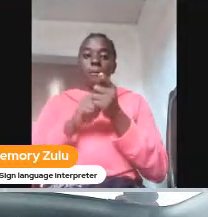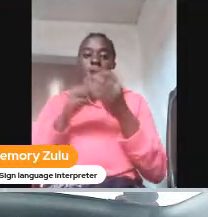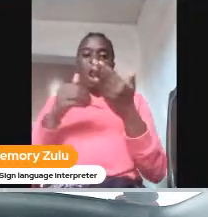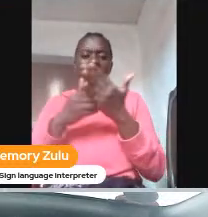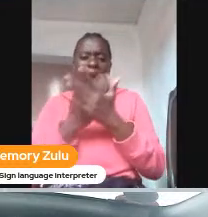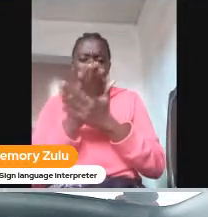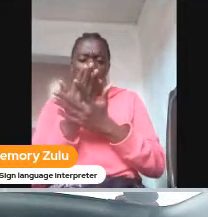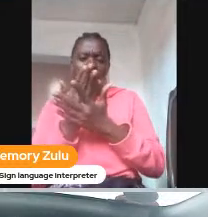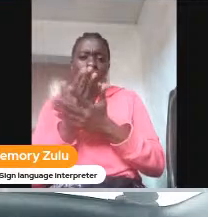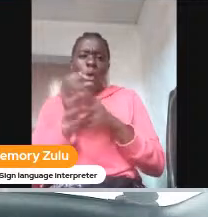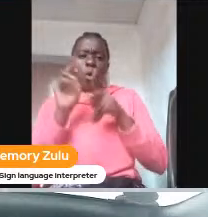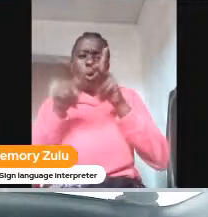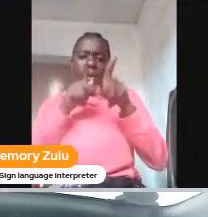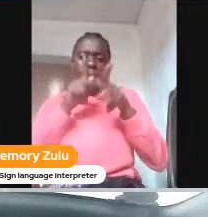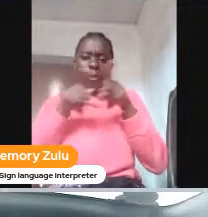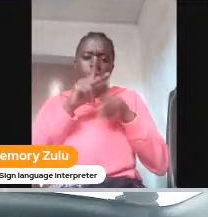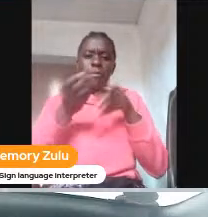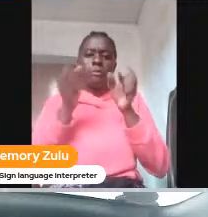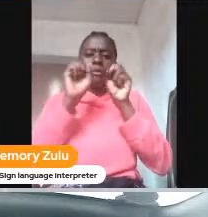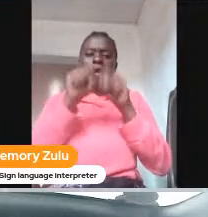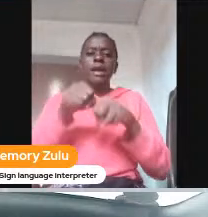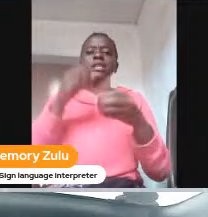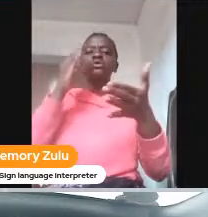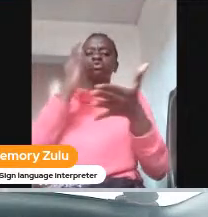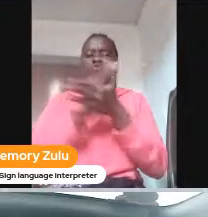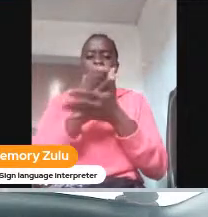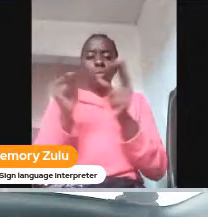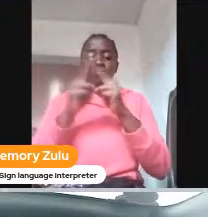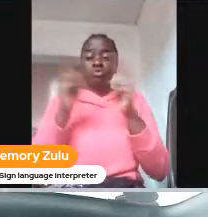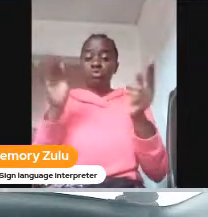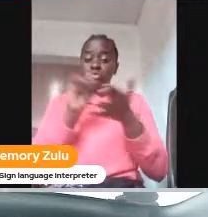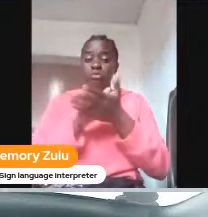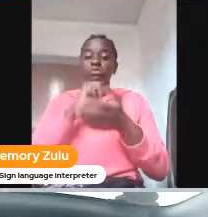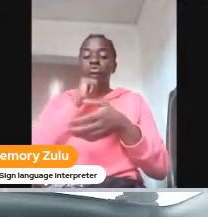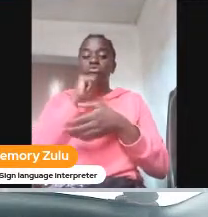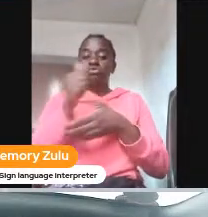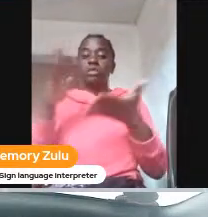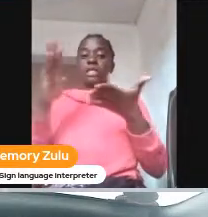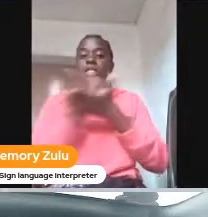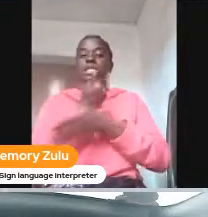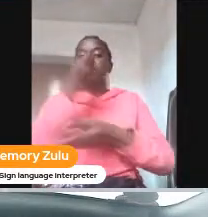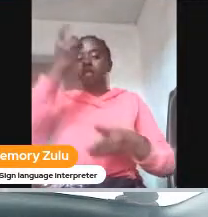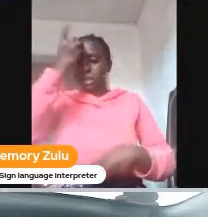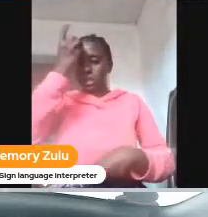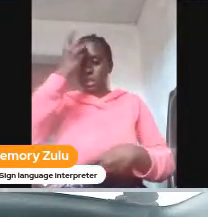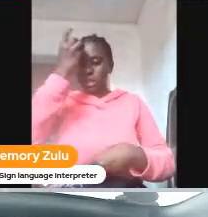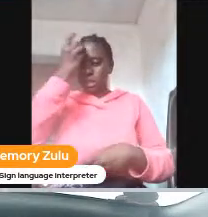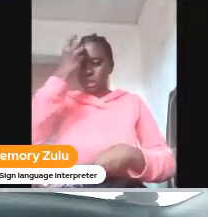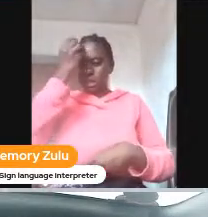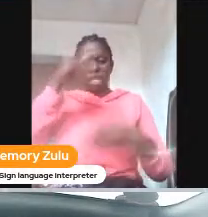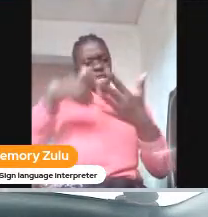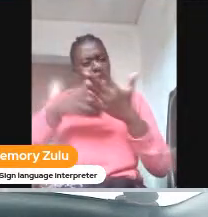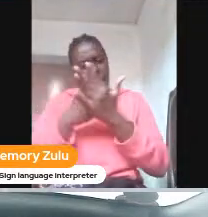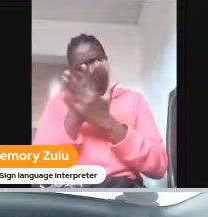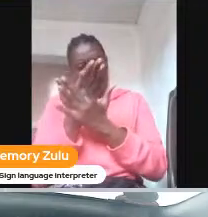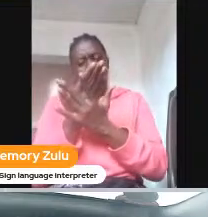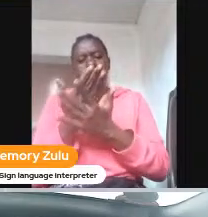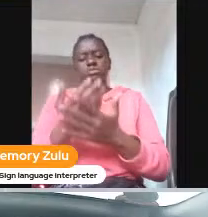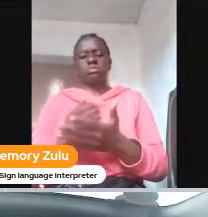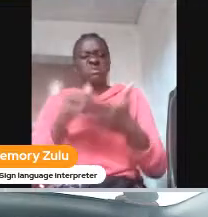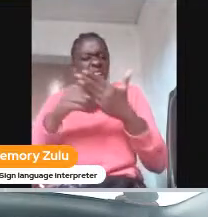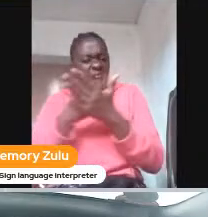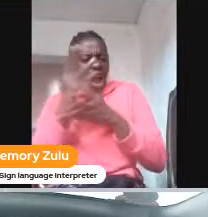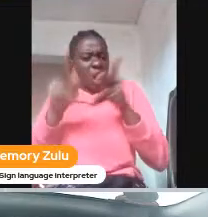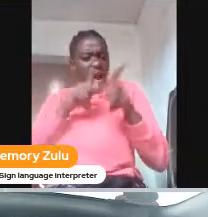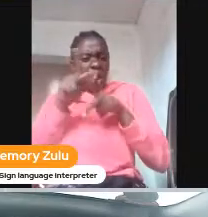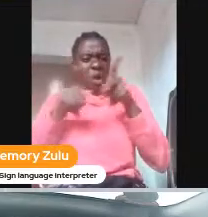risk of them contracting these infections. So what are some of the preventative measures that people could take for them to prevent